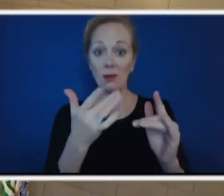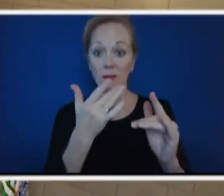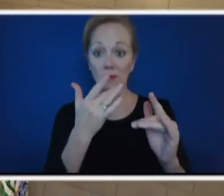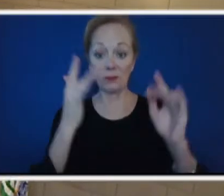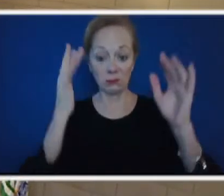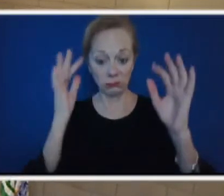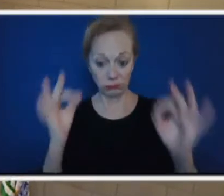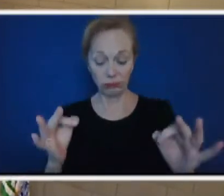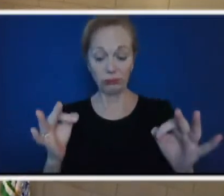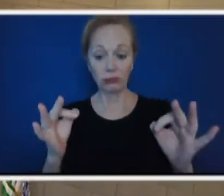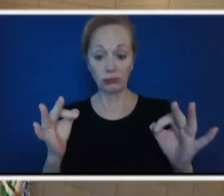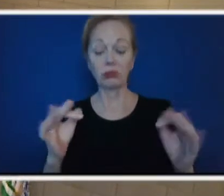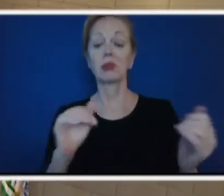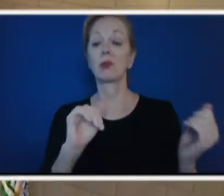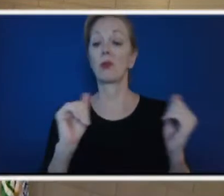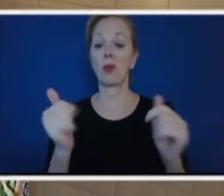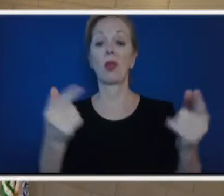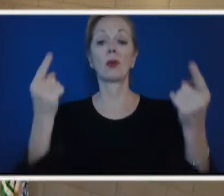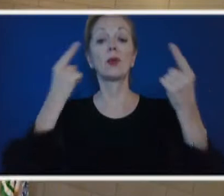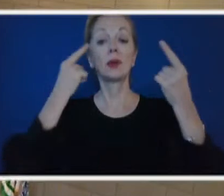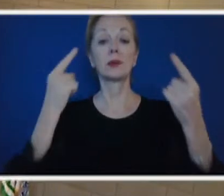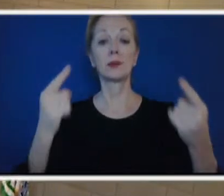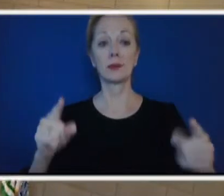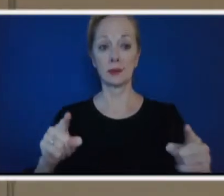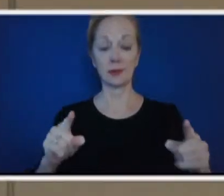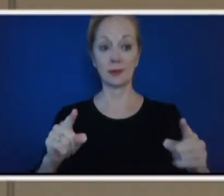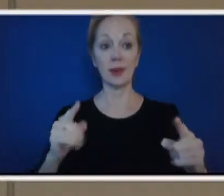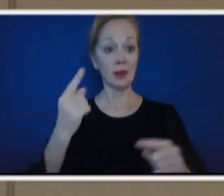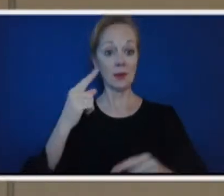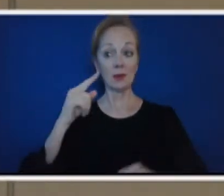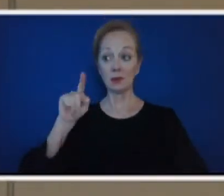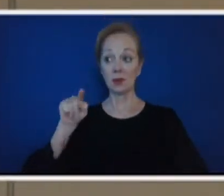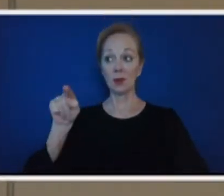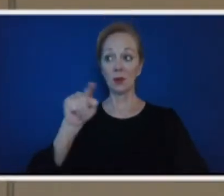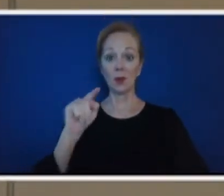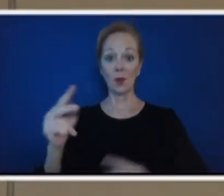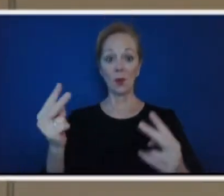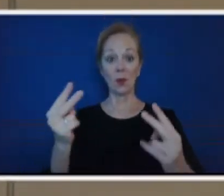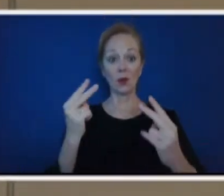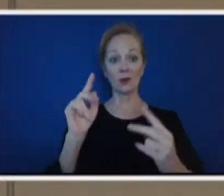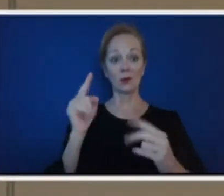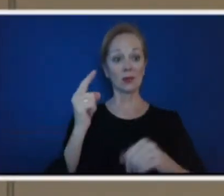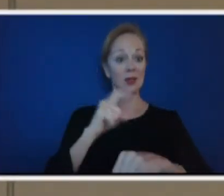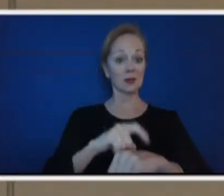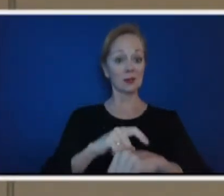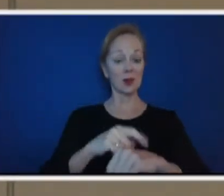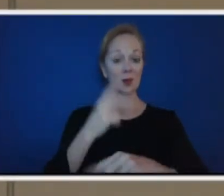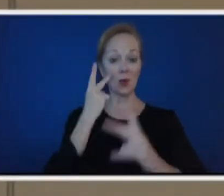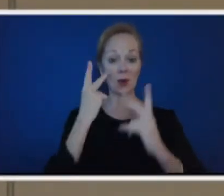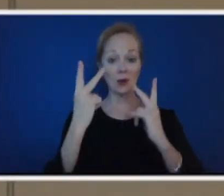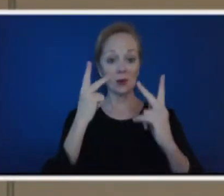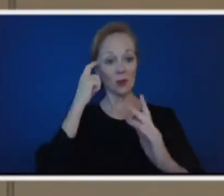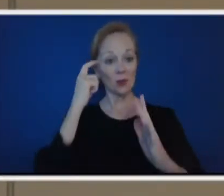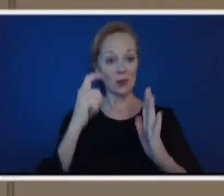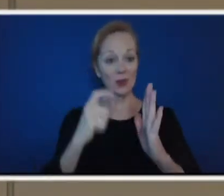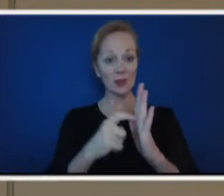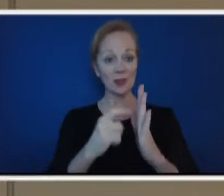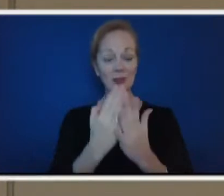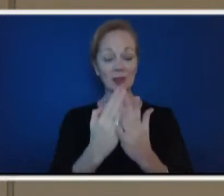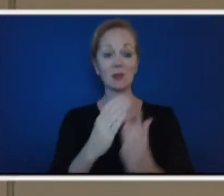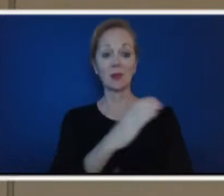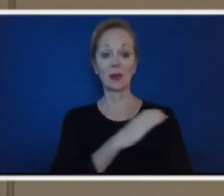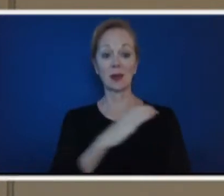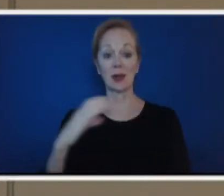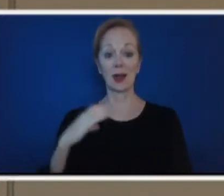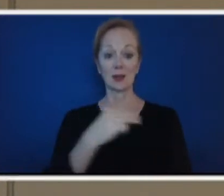is unanimous. And just for those that are watching or maybe their first time, if you recognize there are some council members that are not